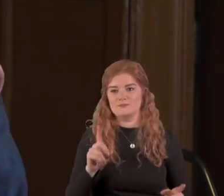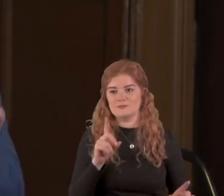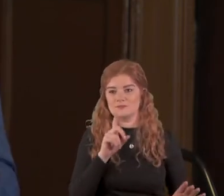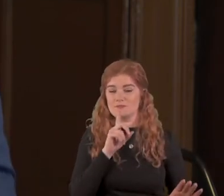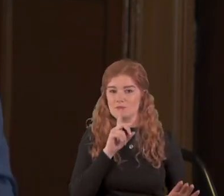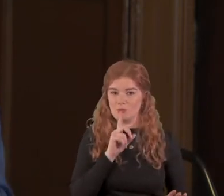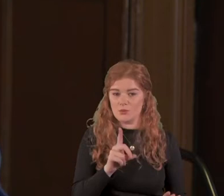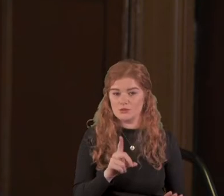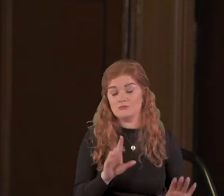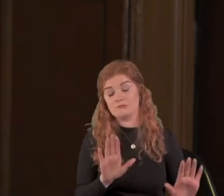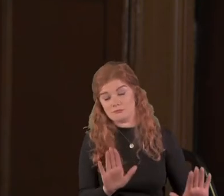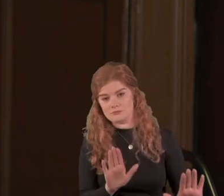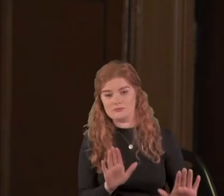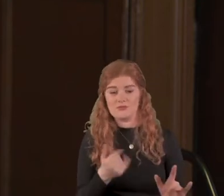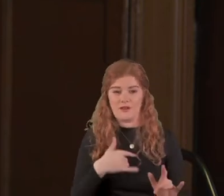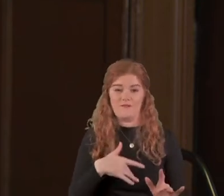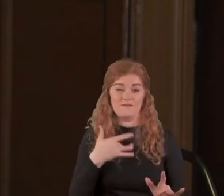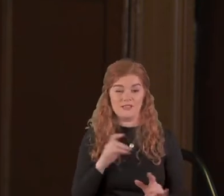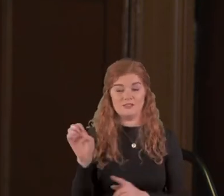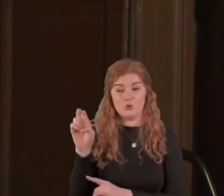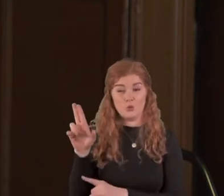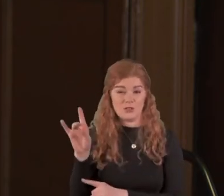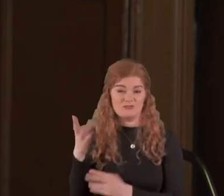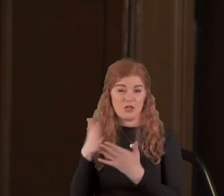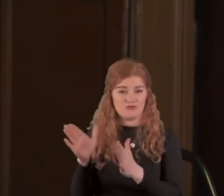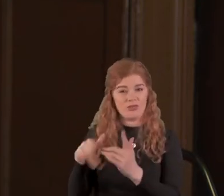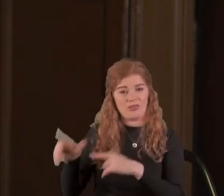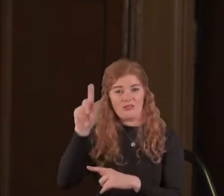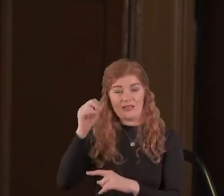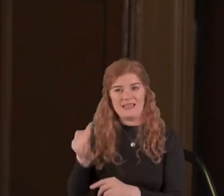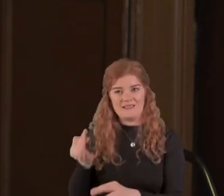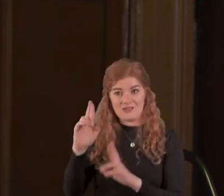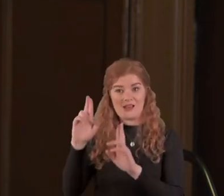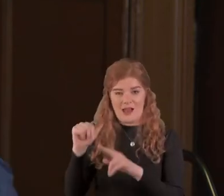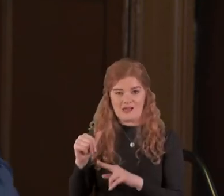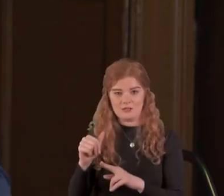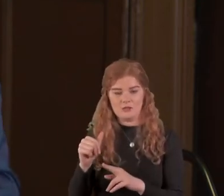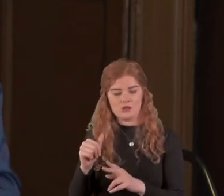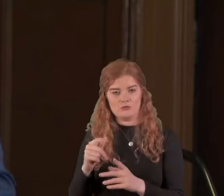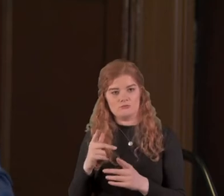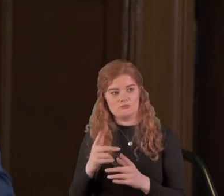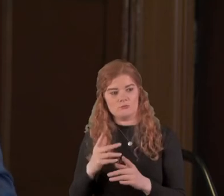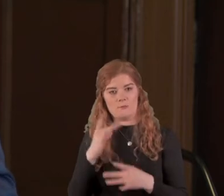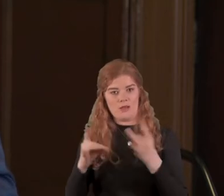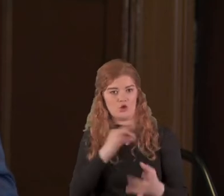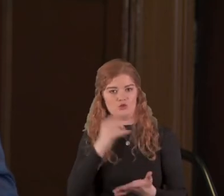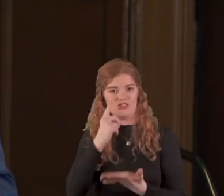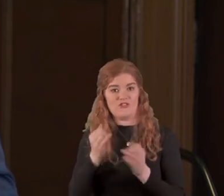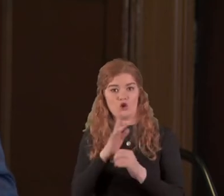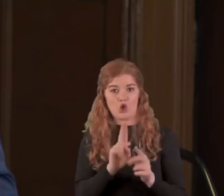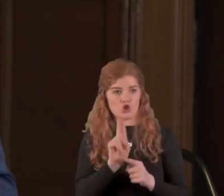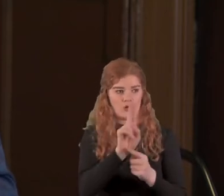but with that footnote, I think the British generally think that if they can do right by Ulster, they're prepared to go a long